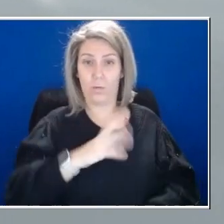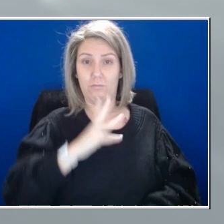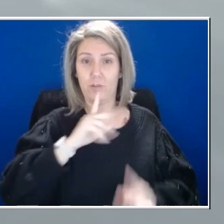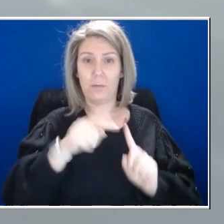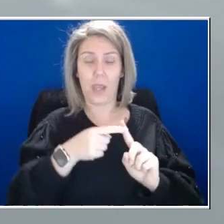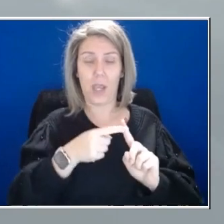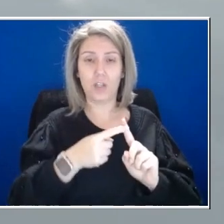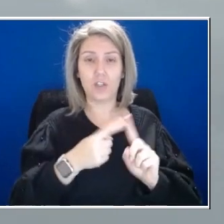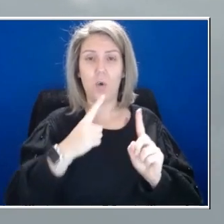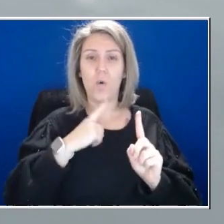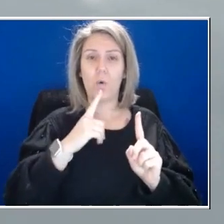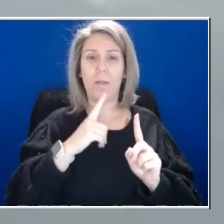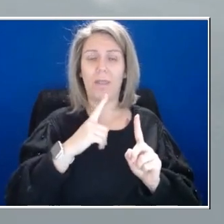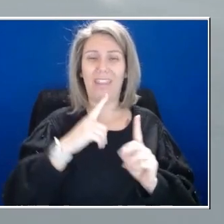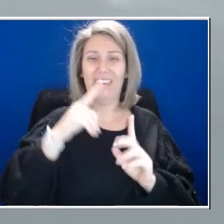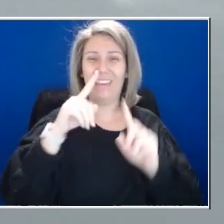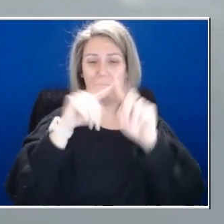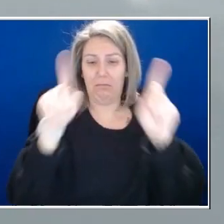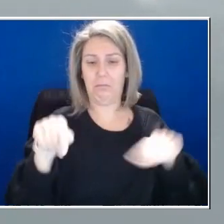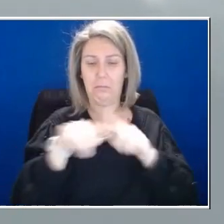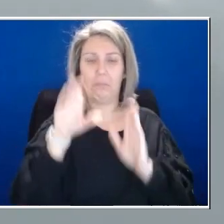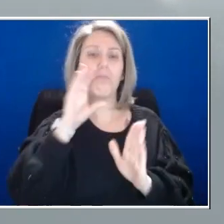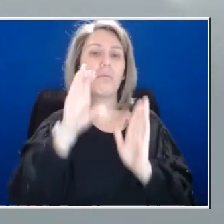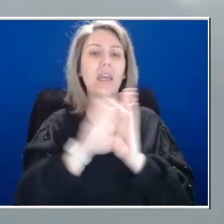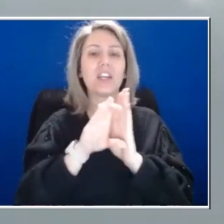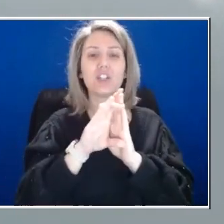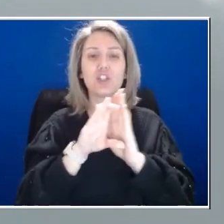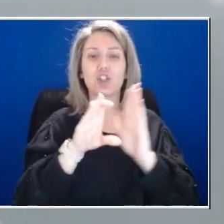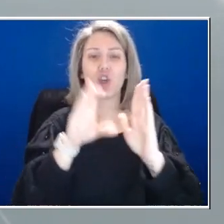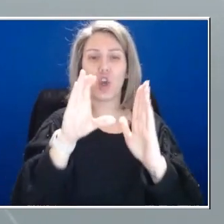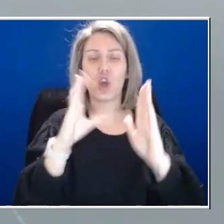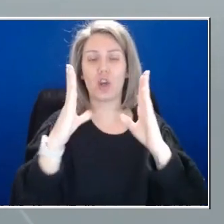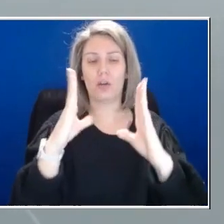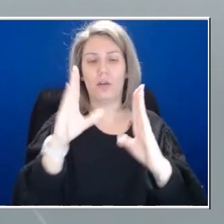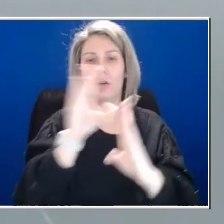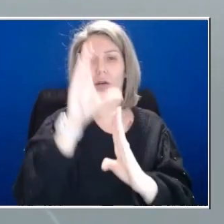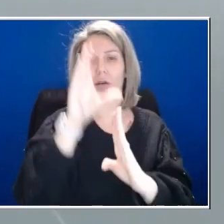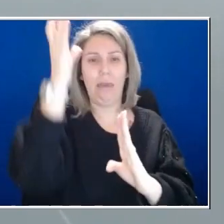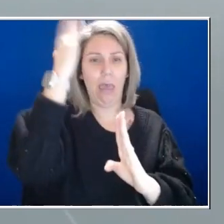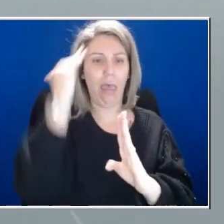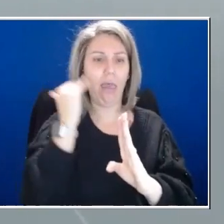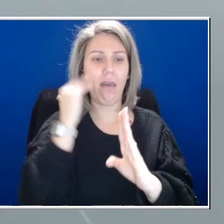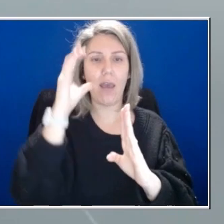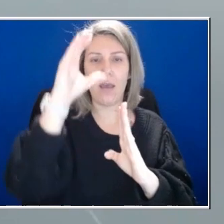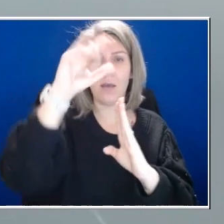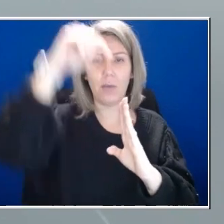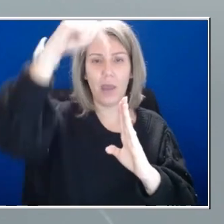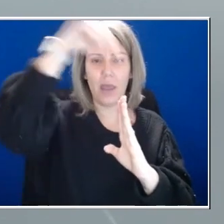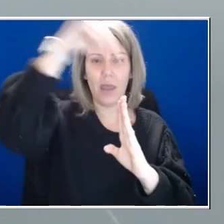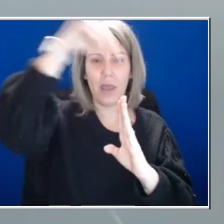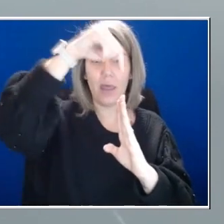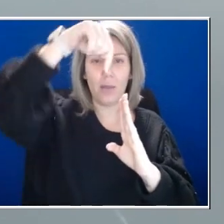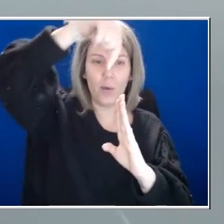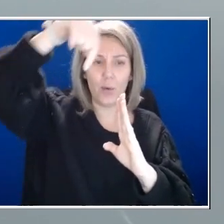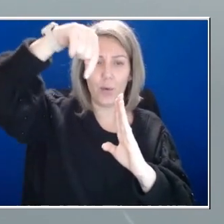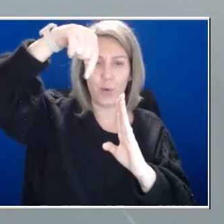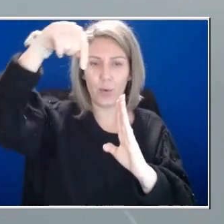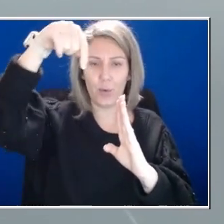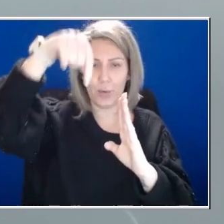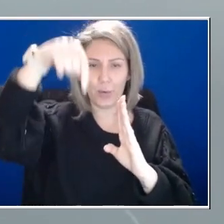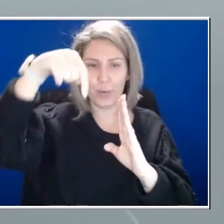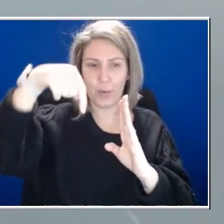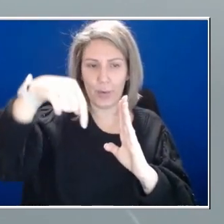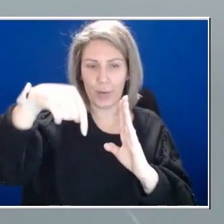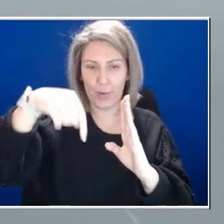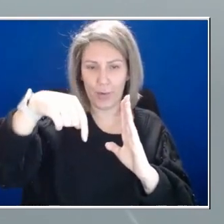top of the picture is towards the head or the jugular vein, and that catheter you can see is kind of dipping down into that coil pack. And so those metallic